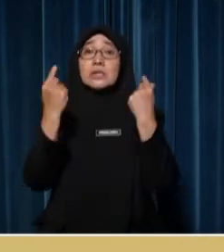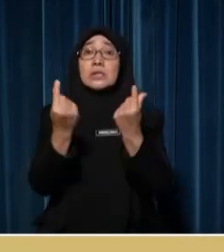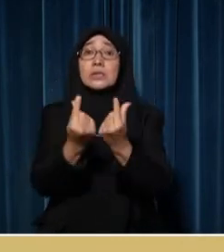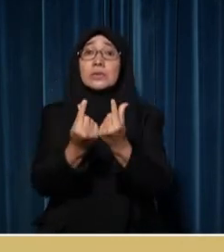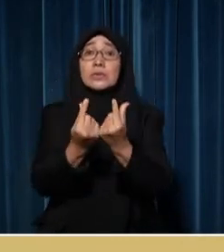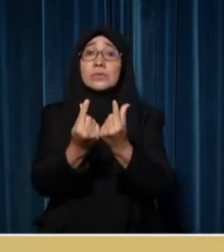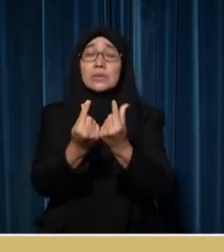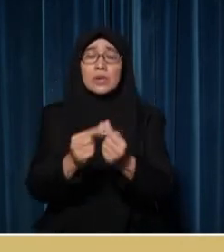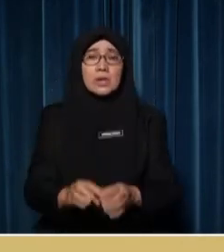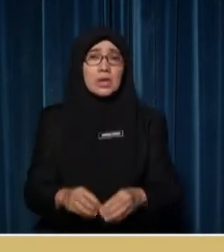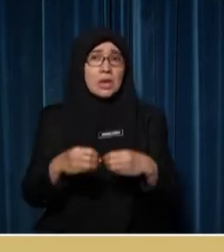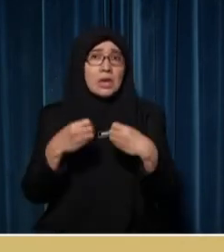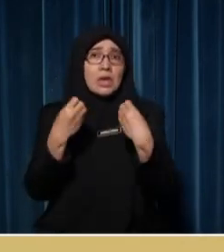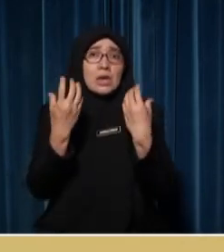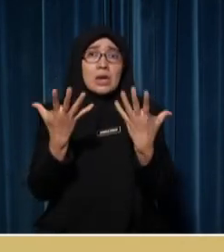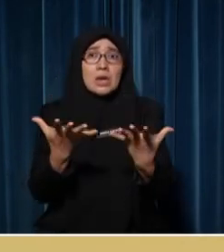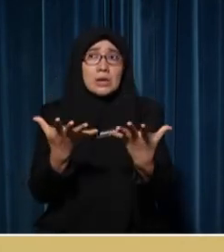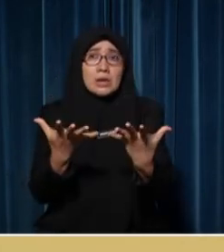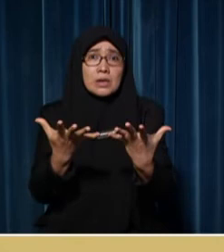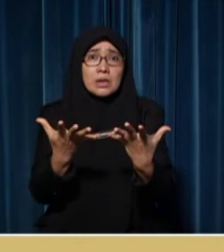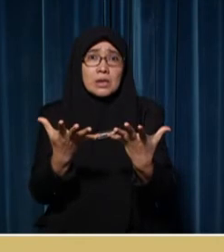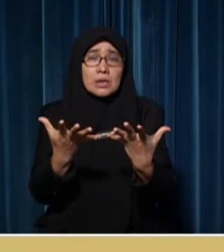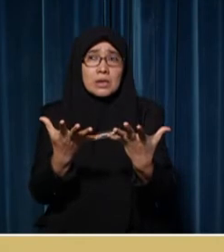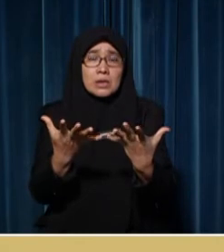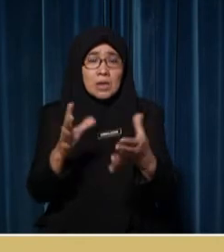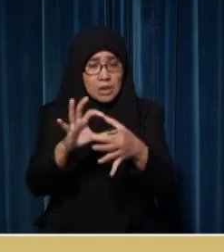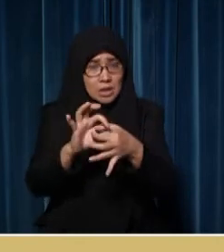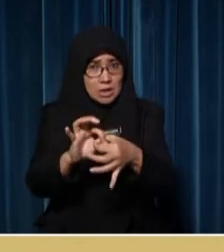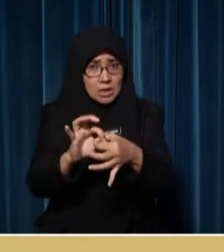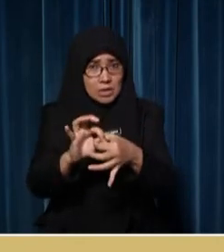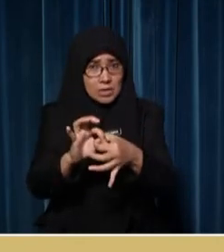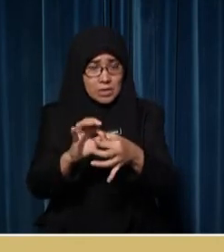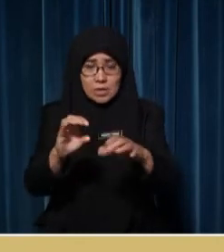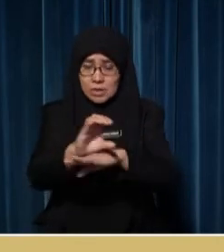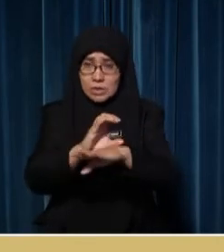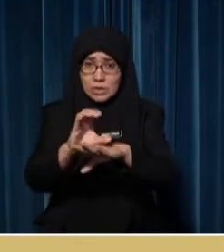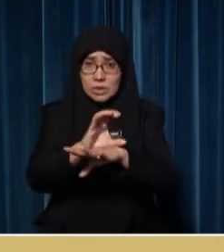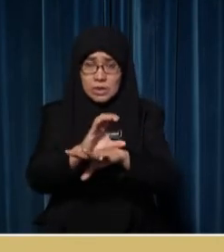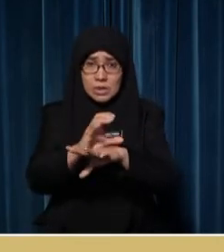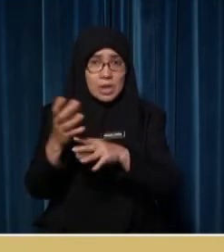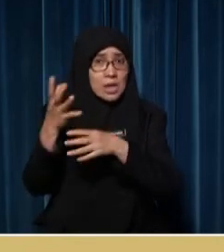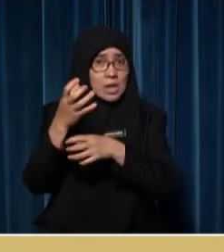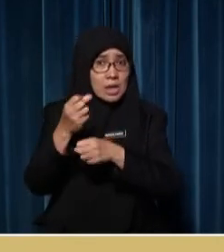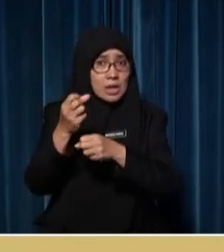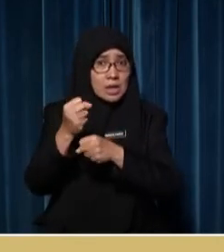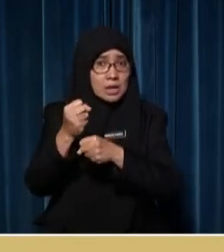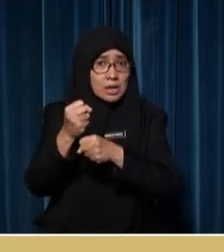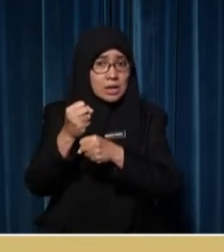How many cartons of chocolate milk does each child get?